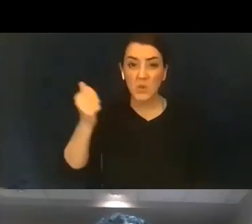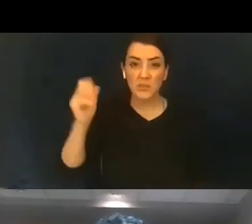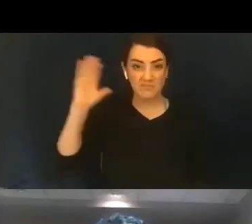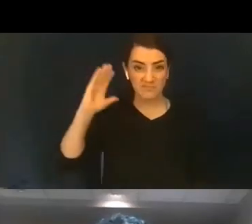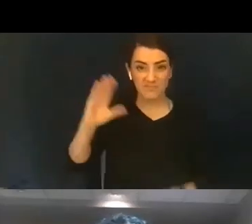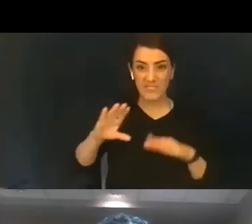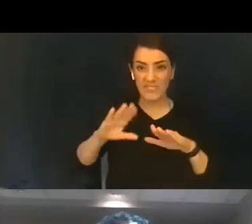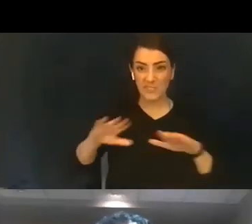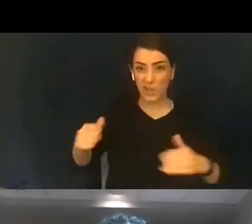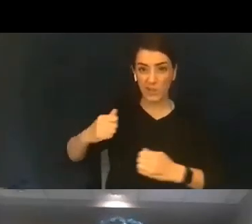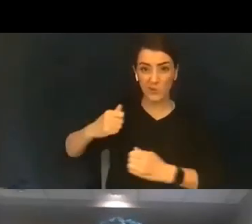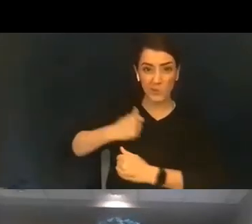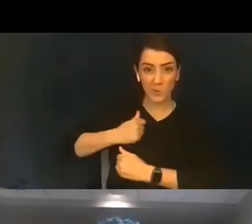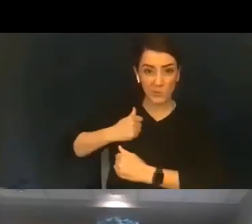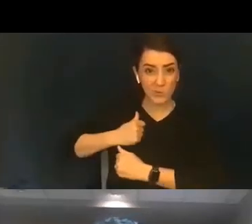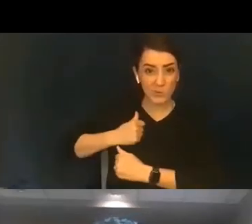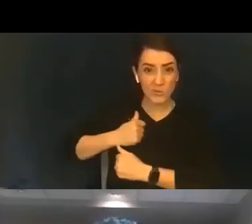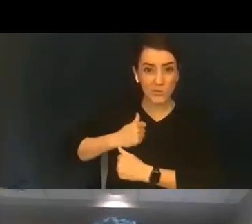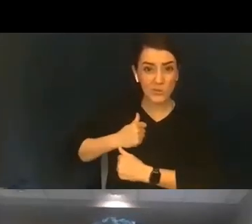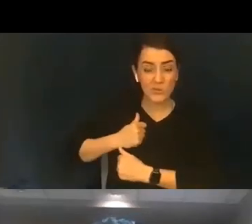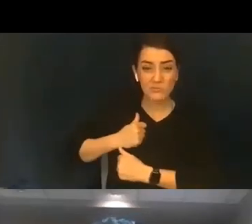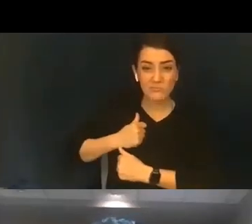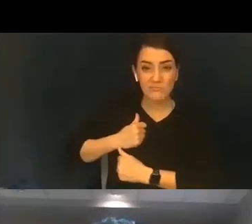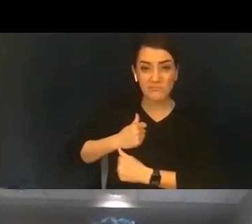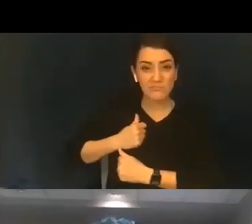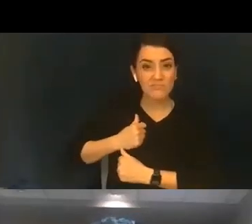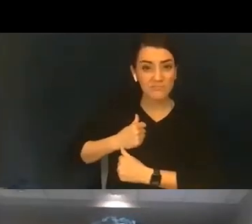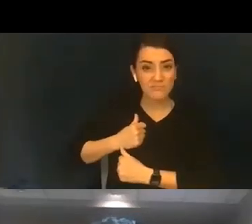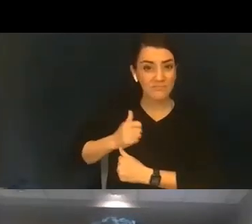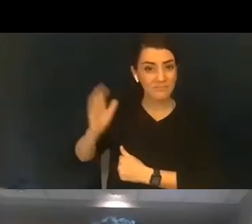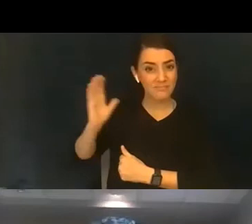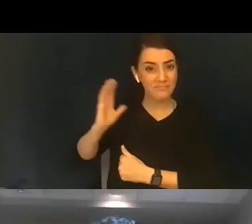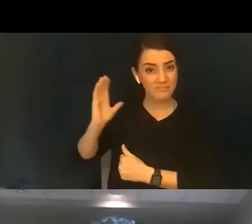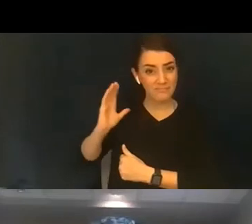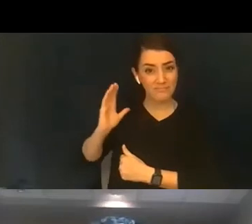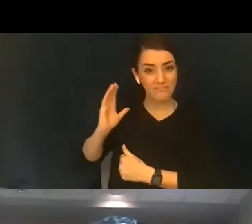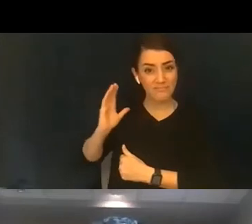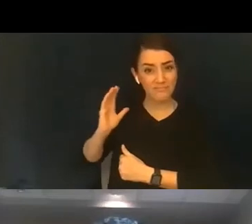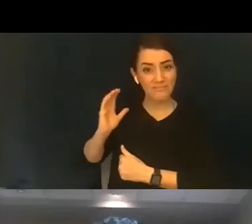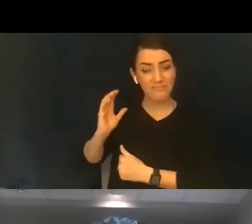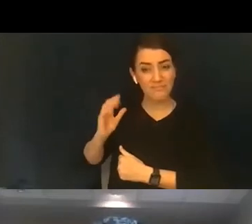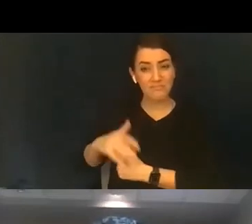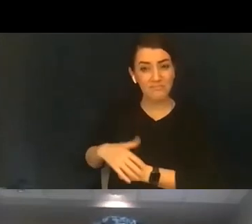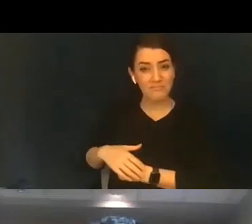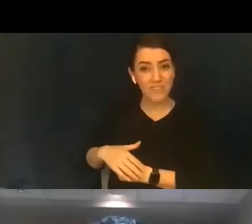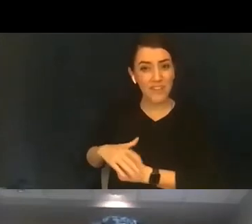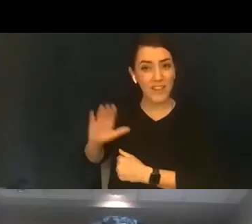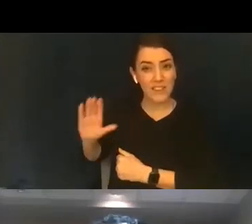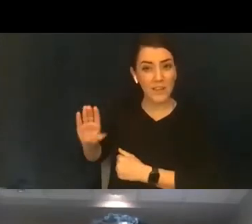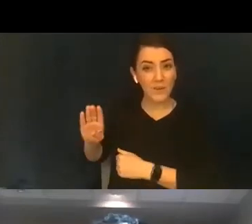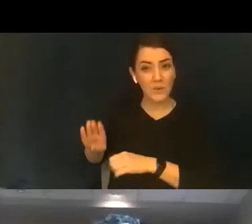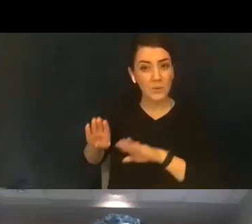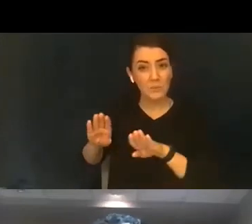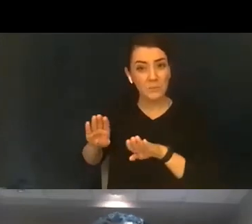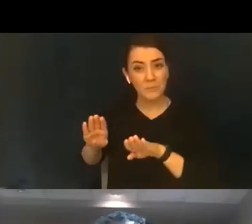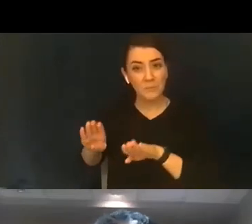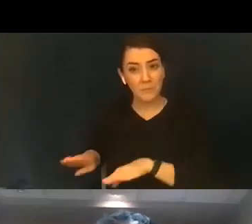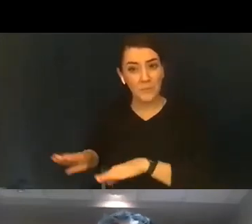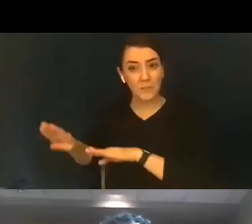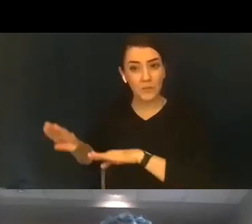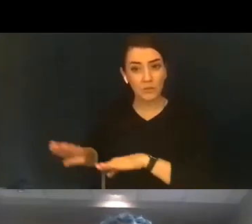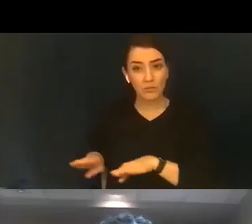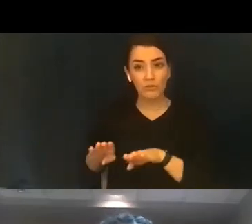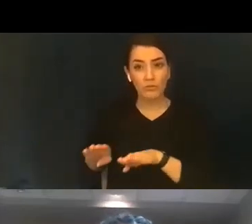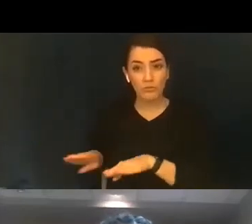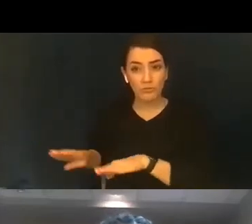they didn't do things. Some of the acts that they carried out were very noble